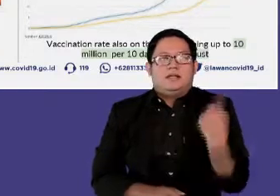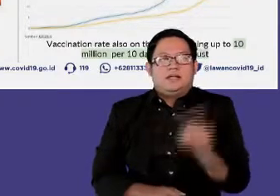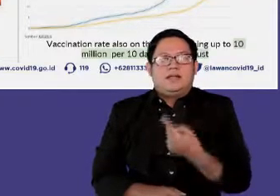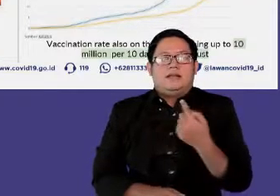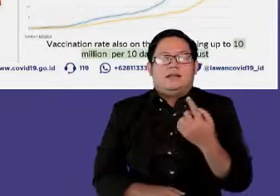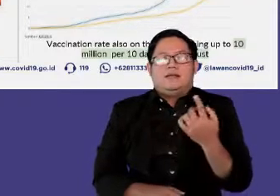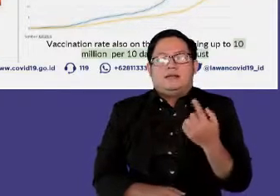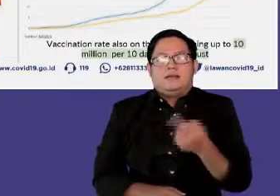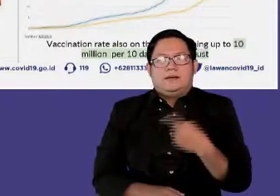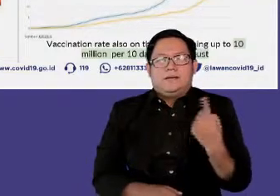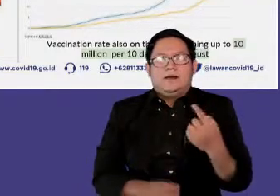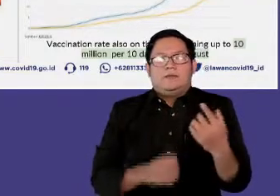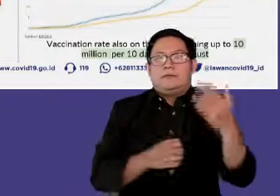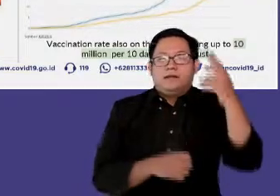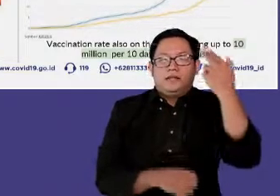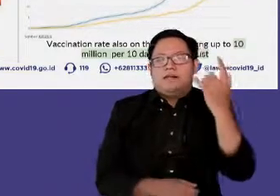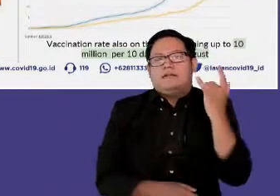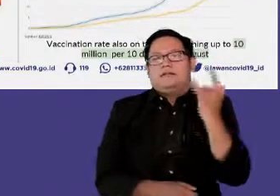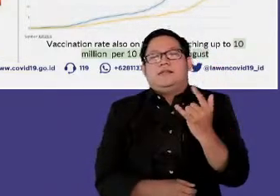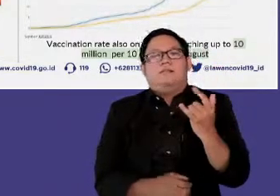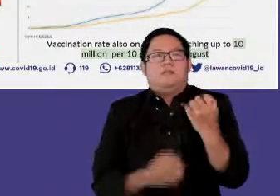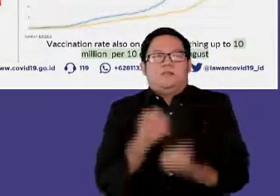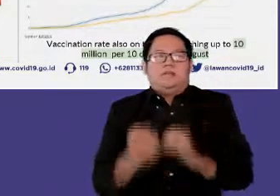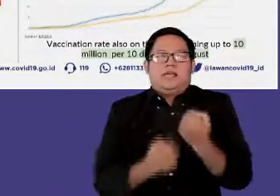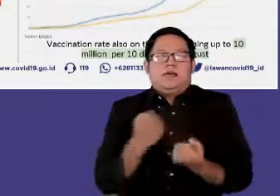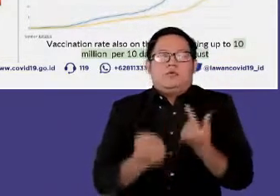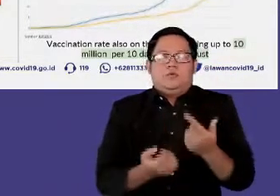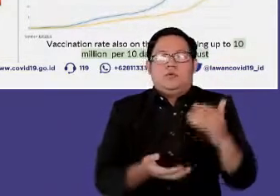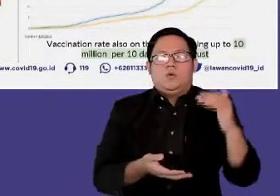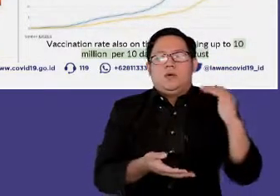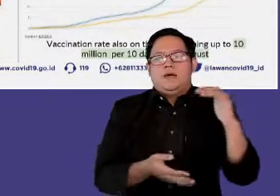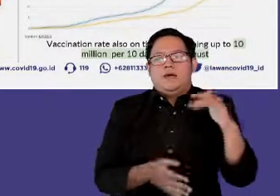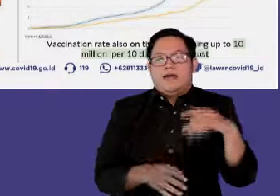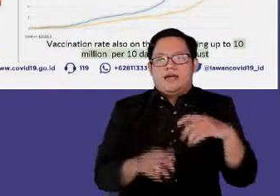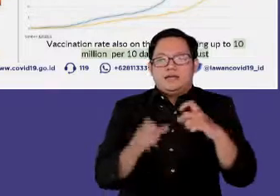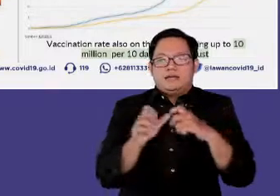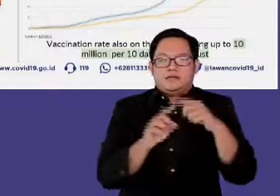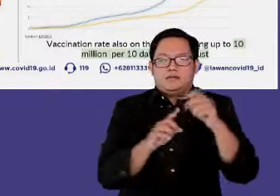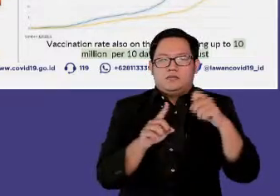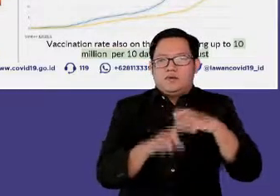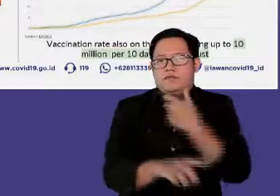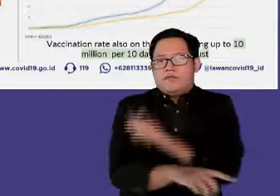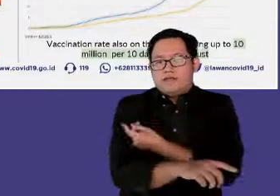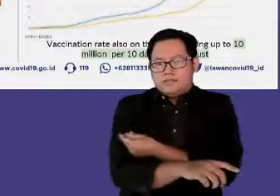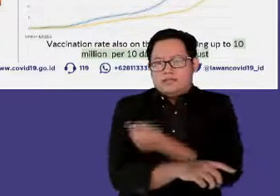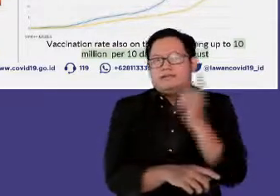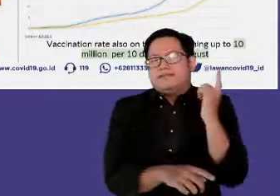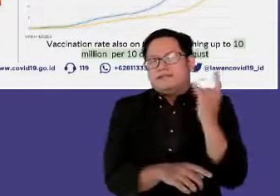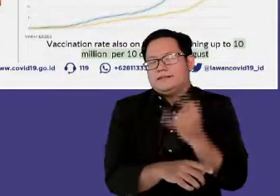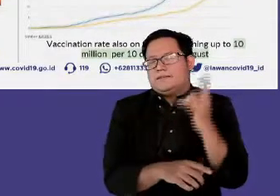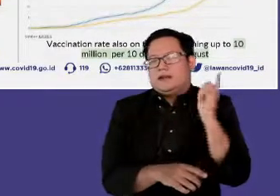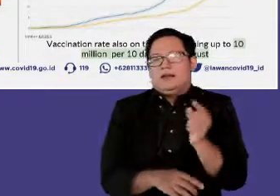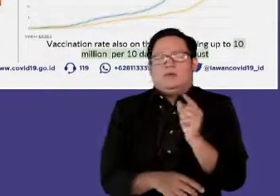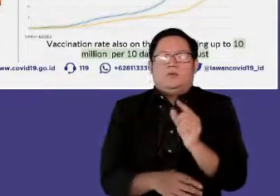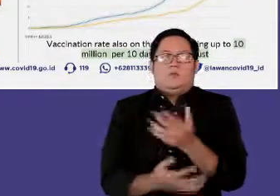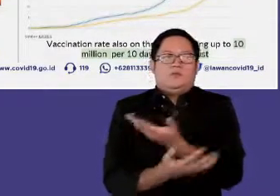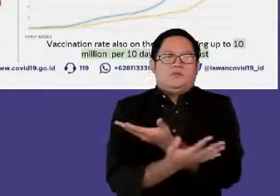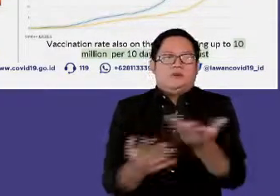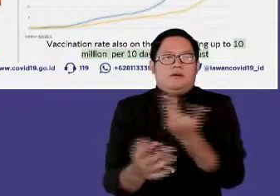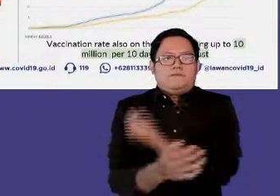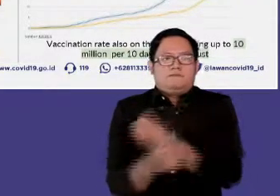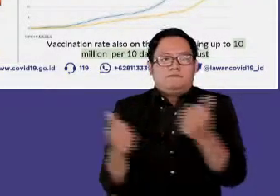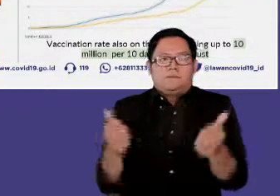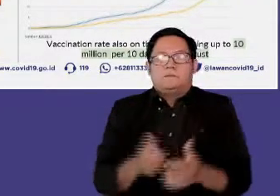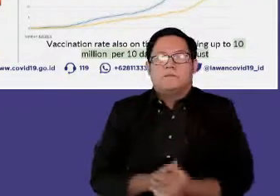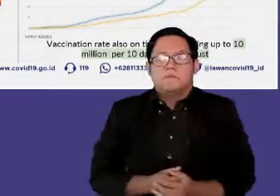stocks and increase the coverage of equitable distribution of vaccines. As I said earlier, we